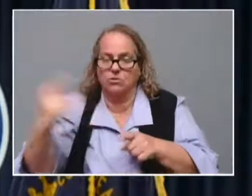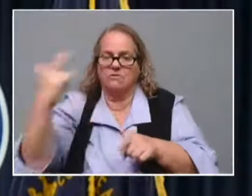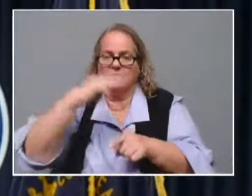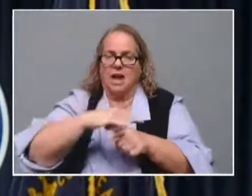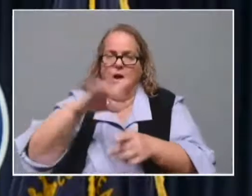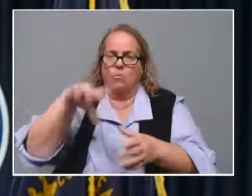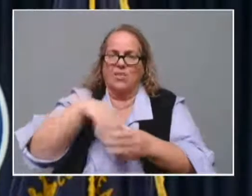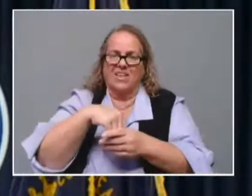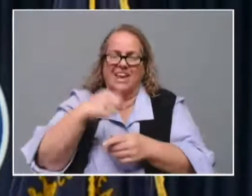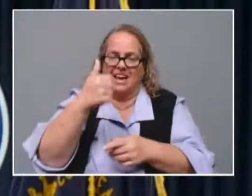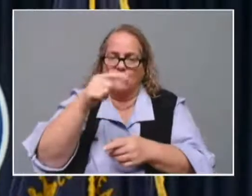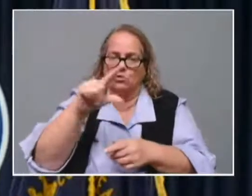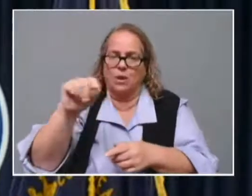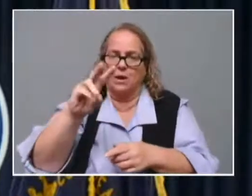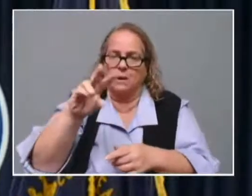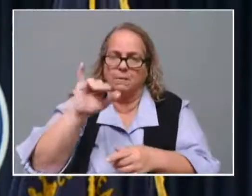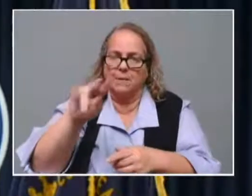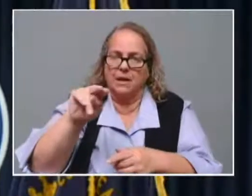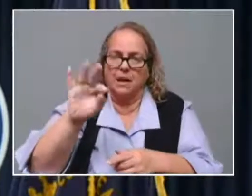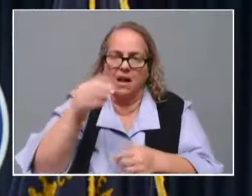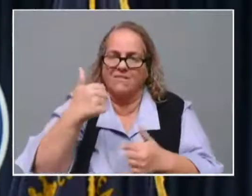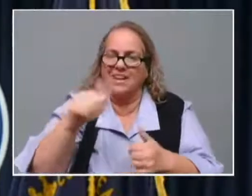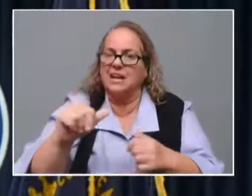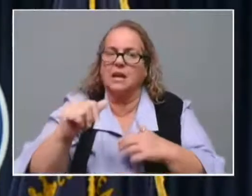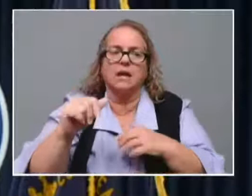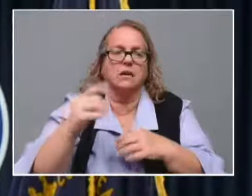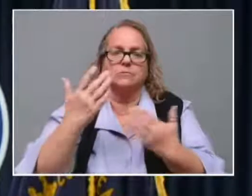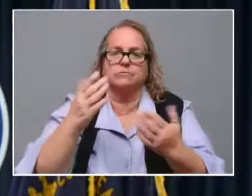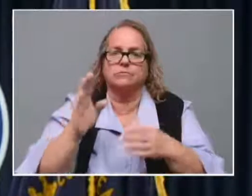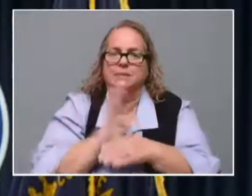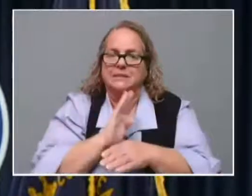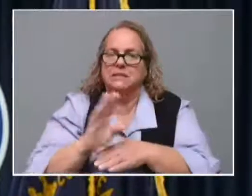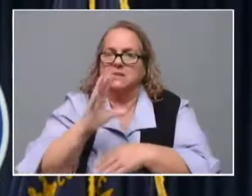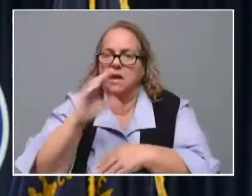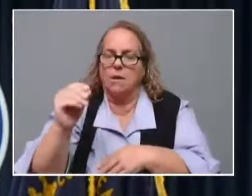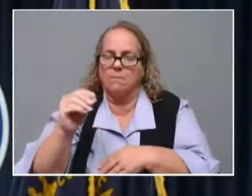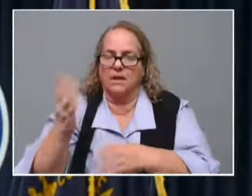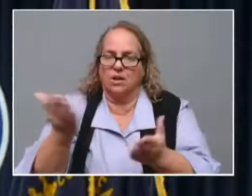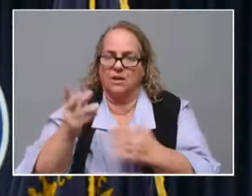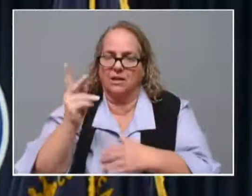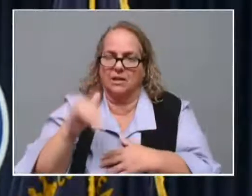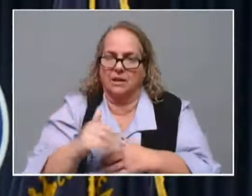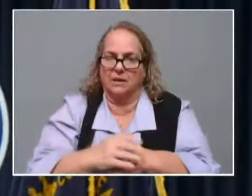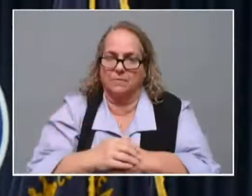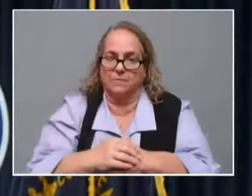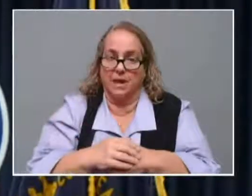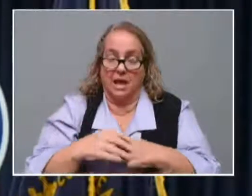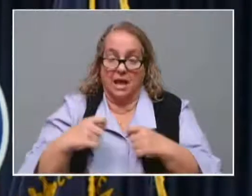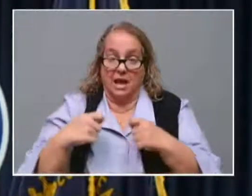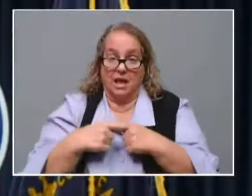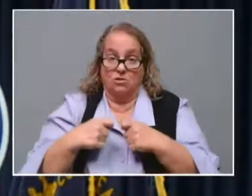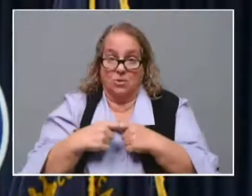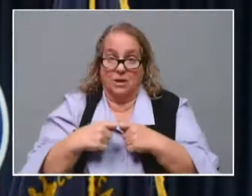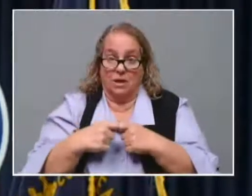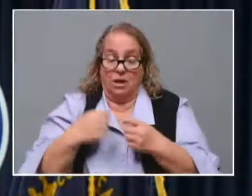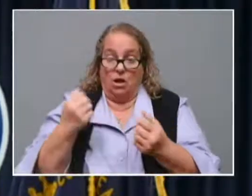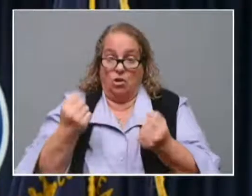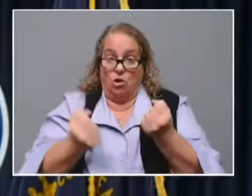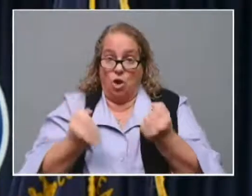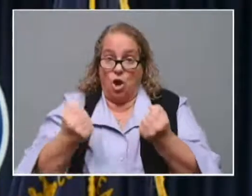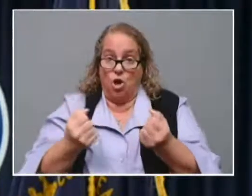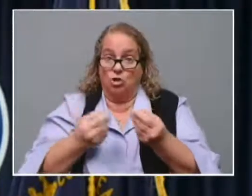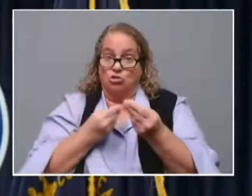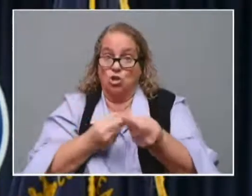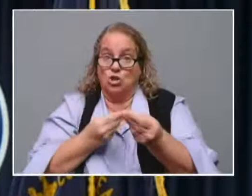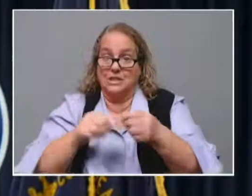have in Kentucky. It's special. And electric vehicle charging, $69 million to help build out